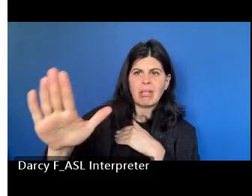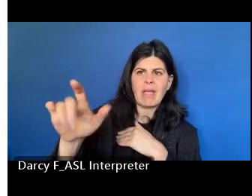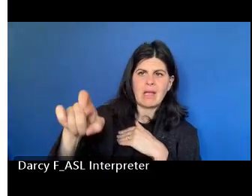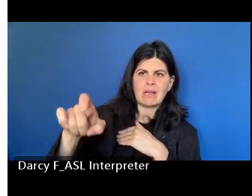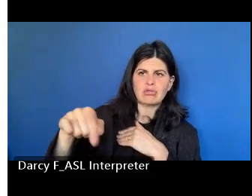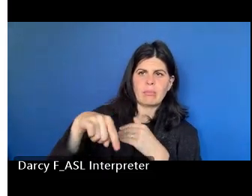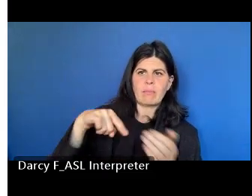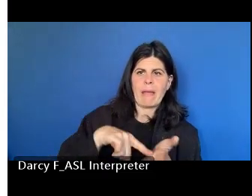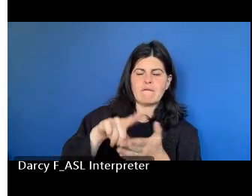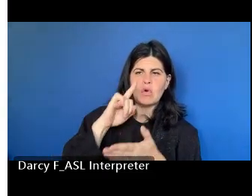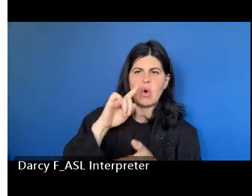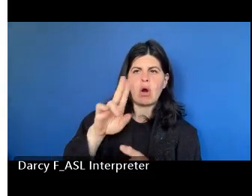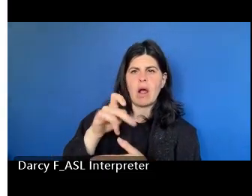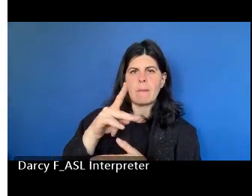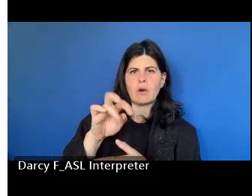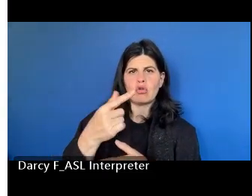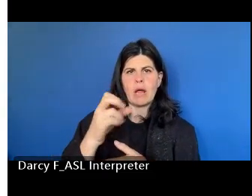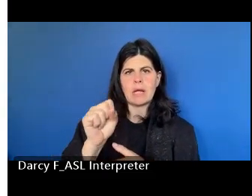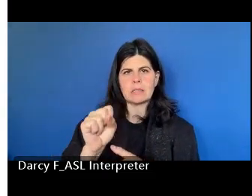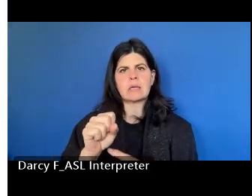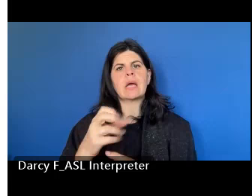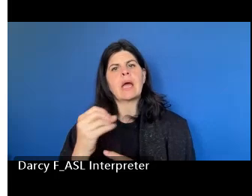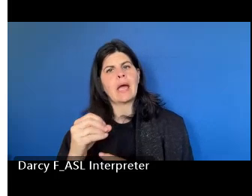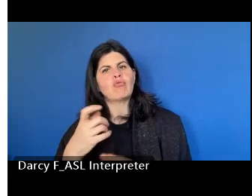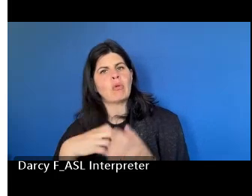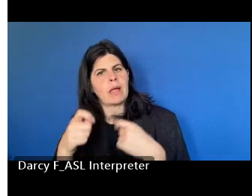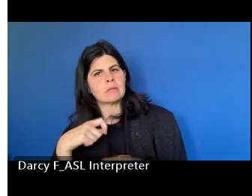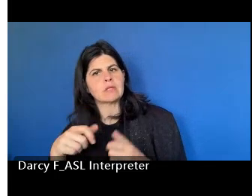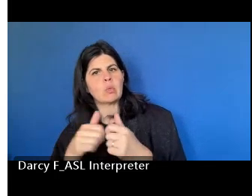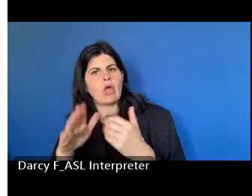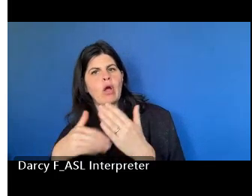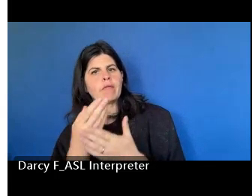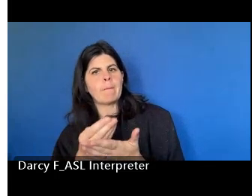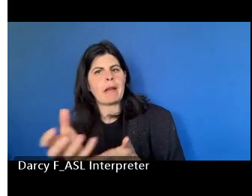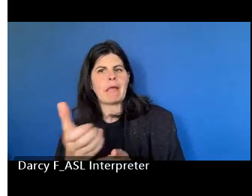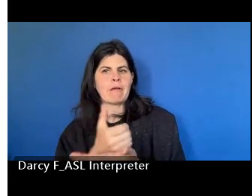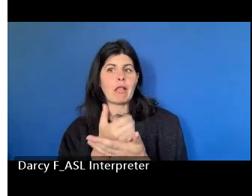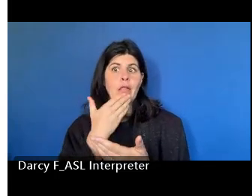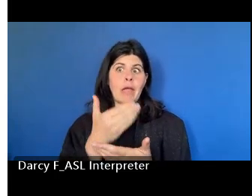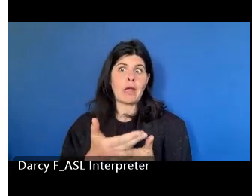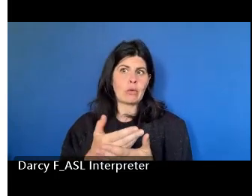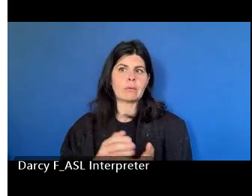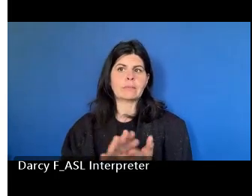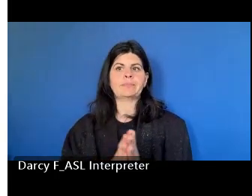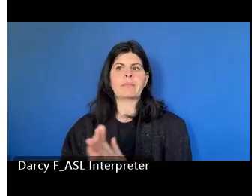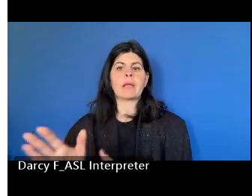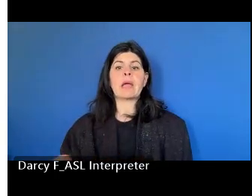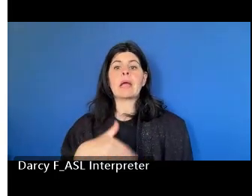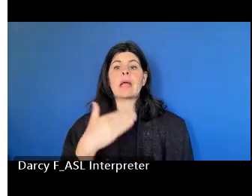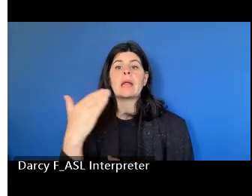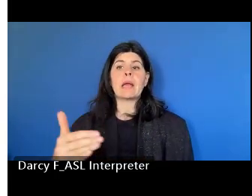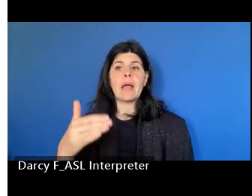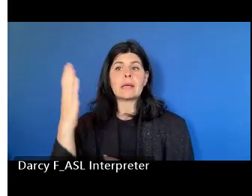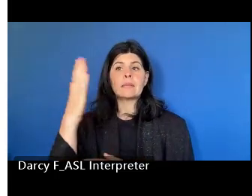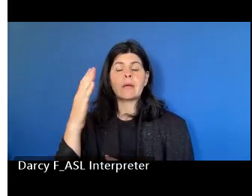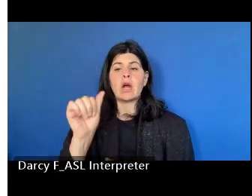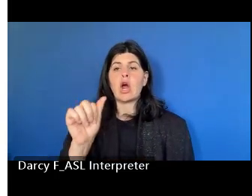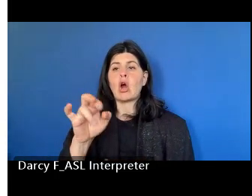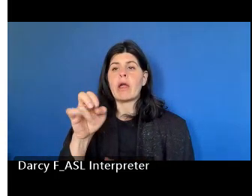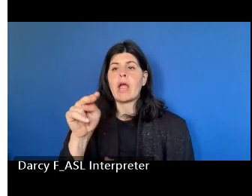or replacements with the monies they've gathered. Thank you. Thank you. I'm going to go to the next speaker, Ariana